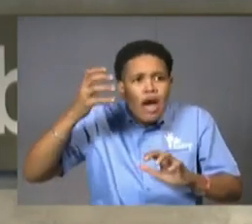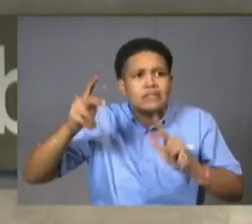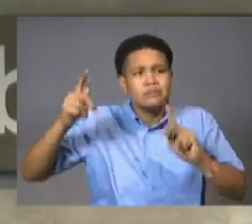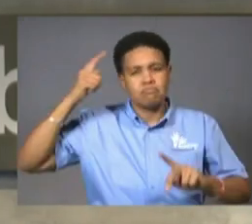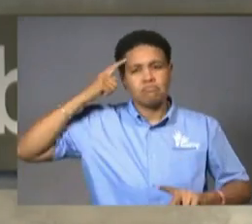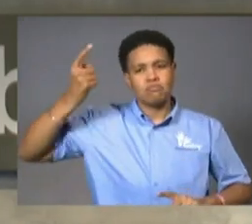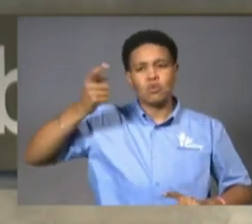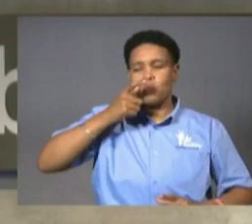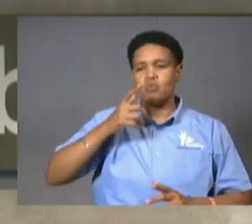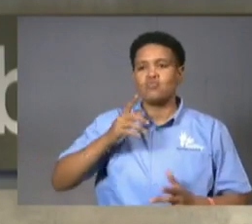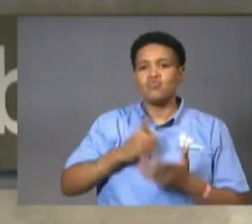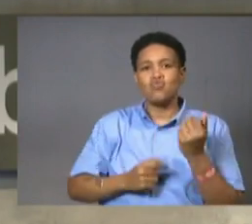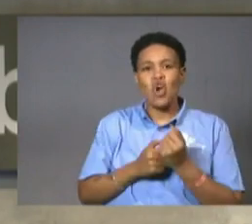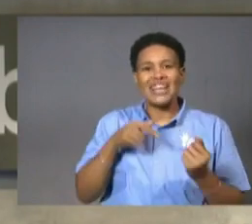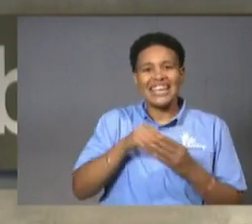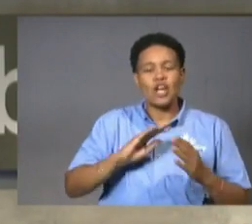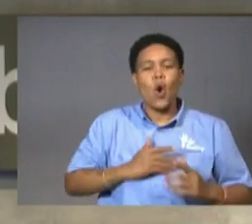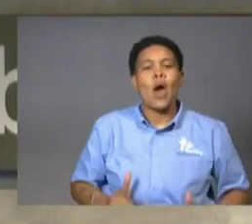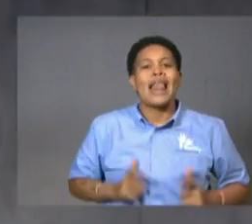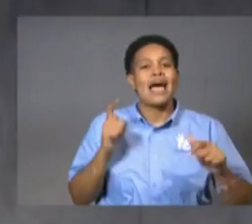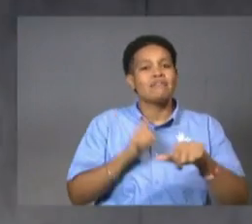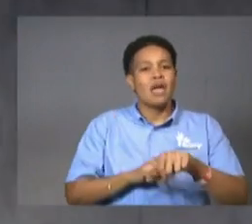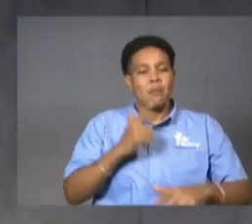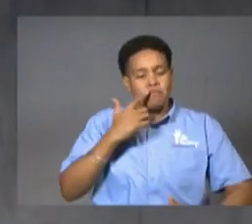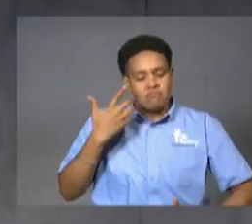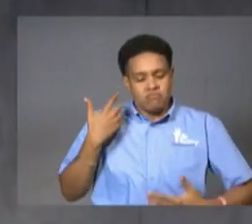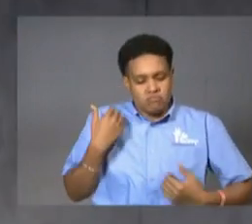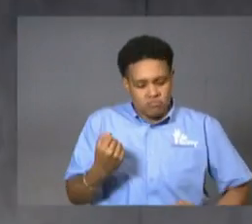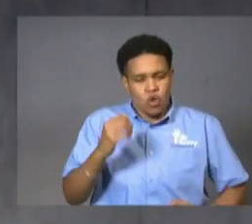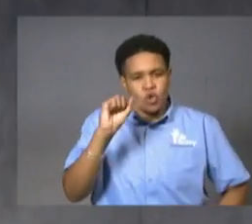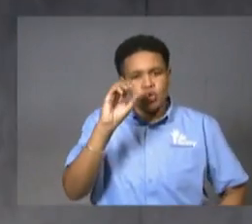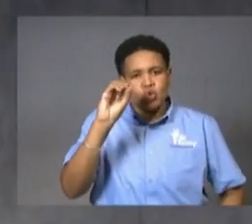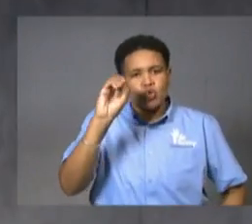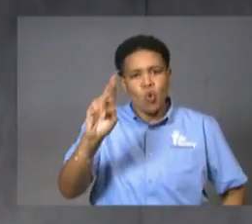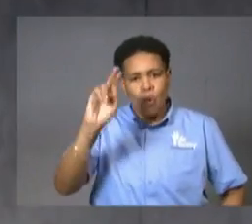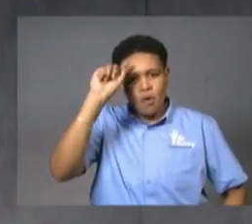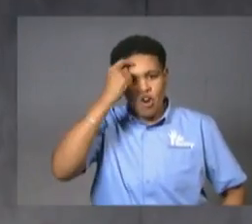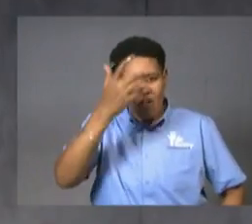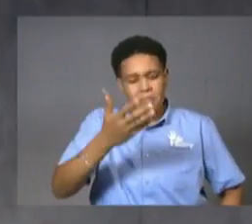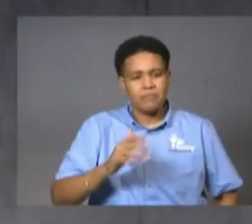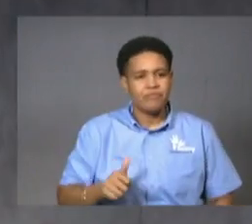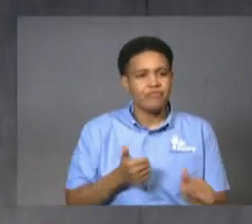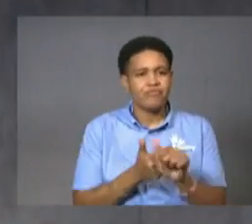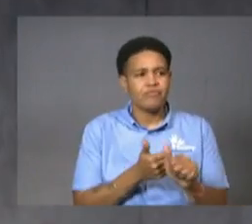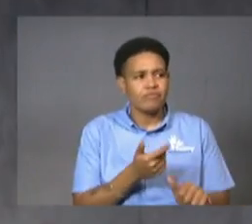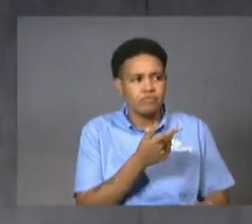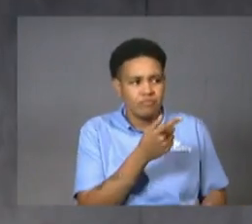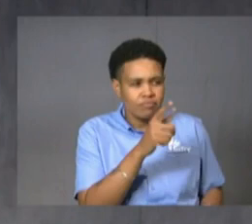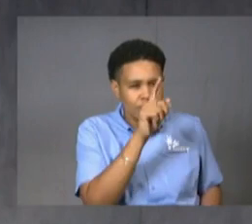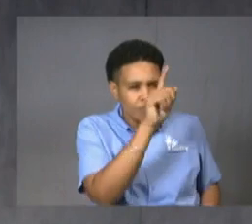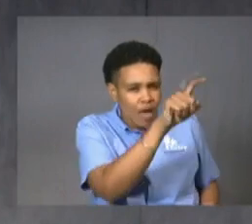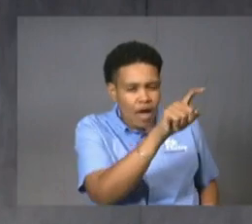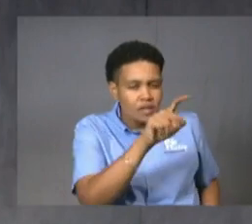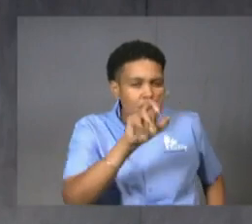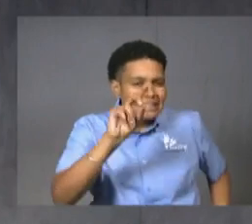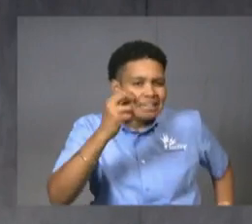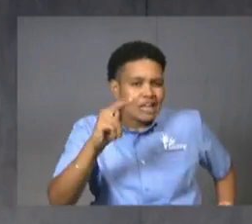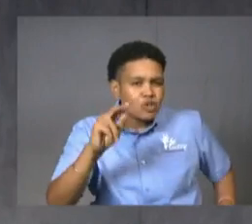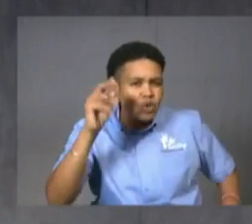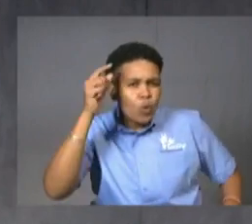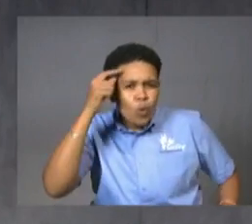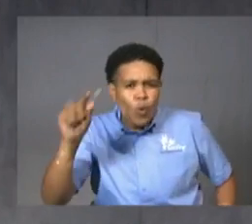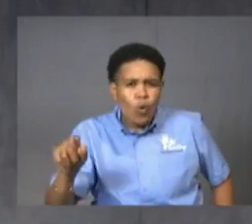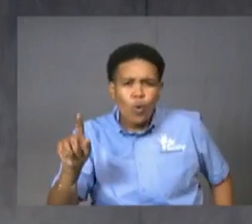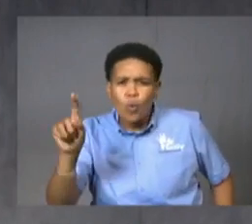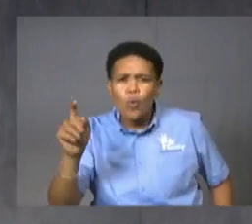our lifetime, a sober government. Thank you very much, Dr. Clark. Let's have a follow-up question from Dashan to Mr. Golding. Just quickly, how much